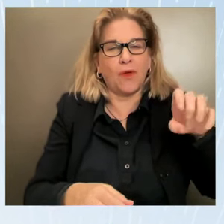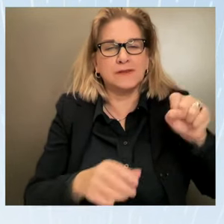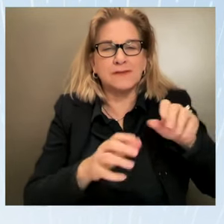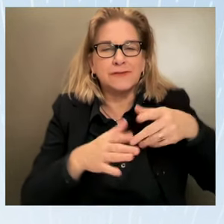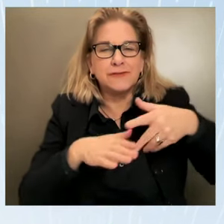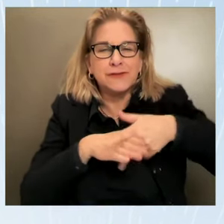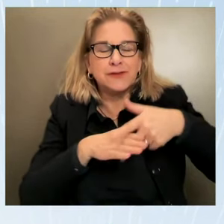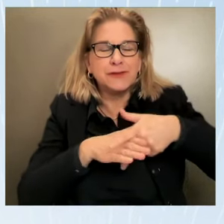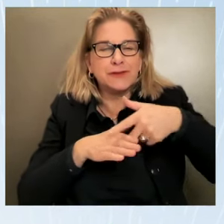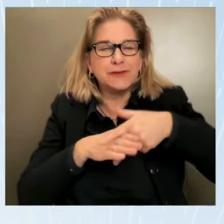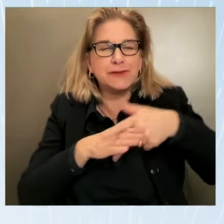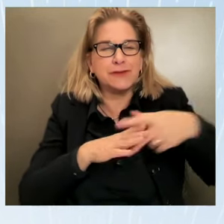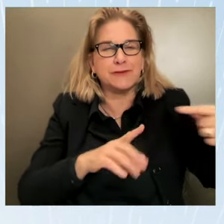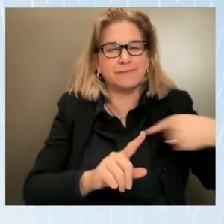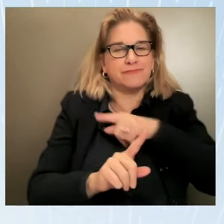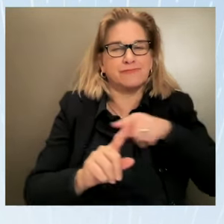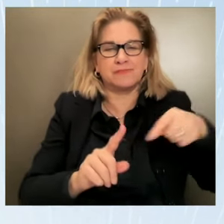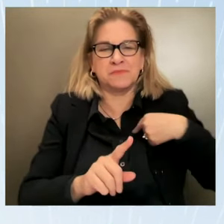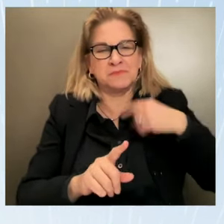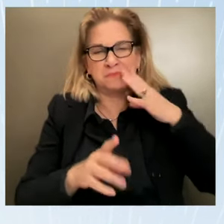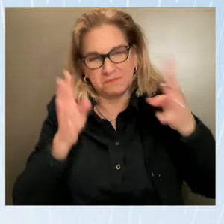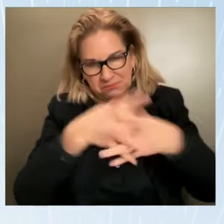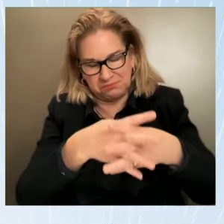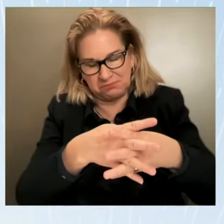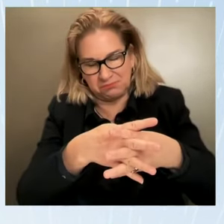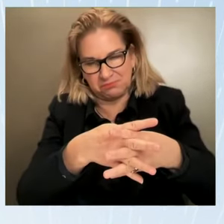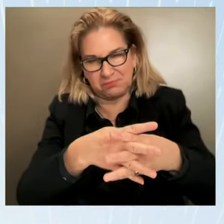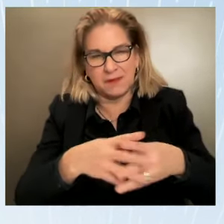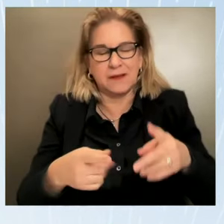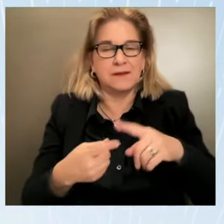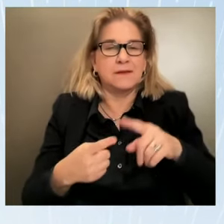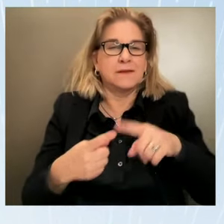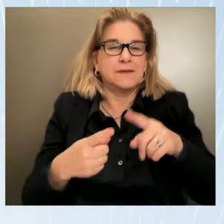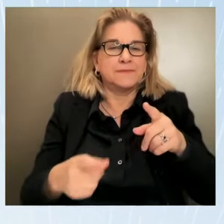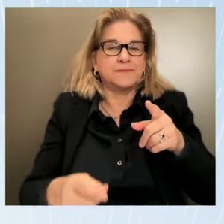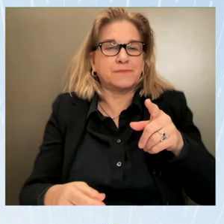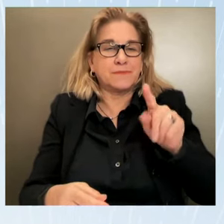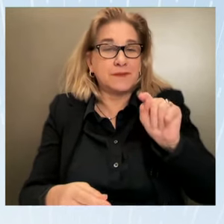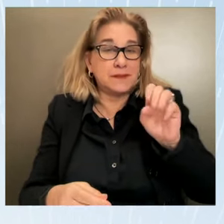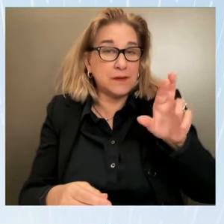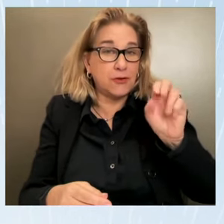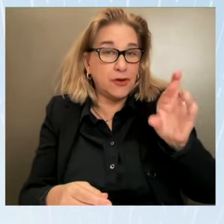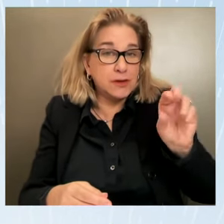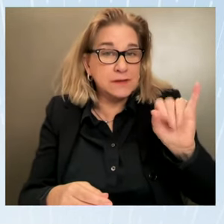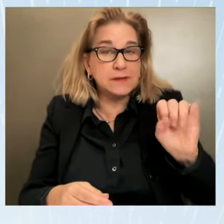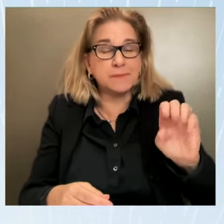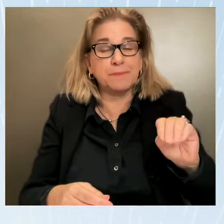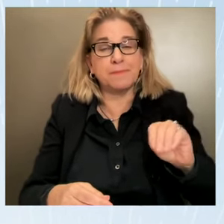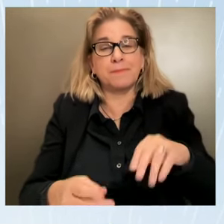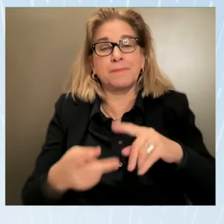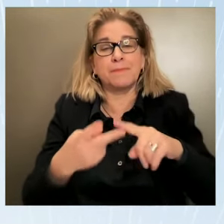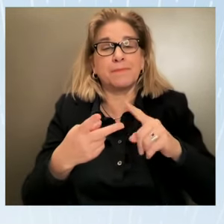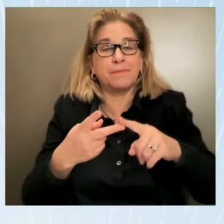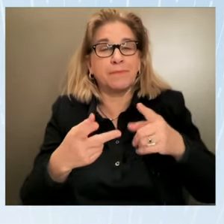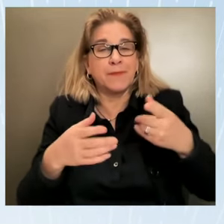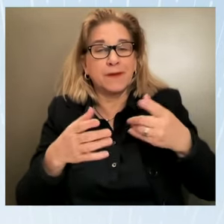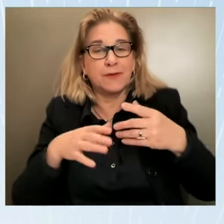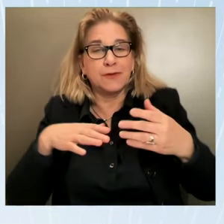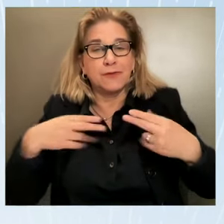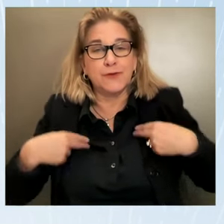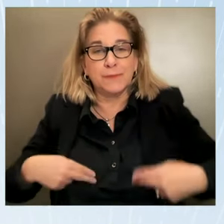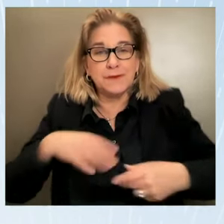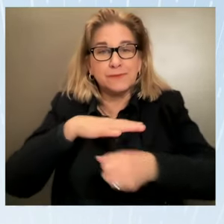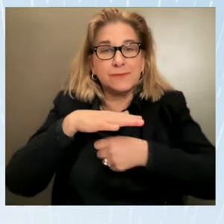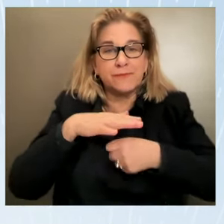criminal networks use to launder, move, or stash their illicit proceeds. For example, we are currently working diligently